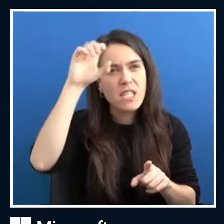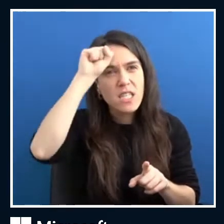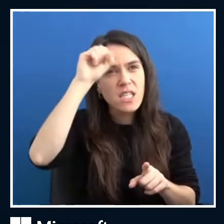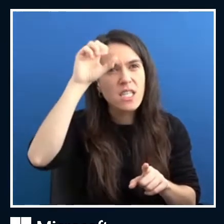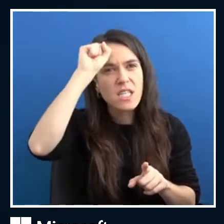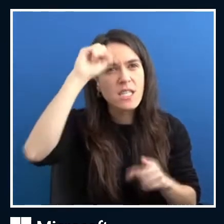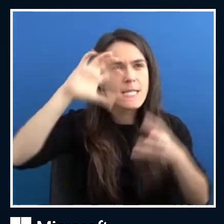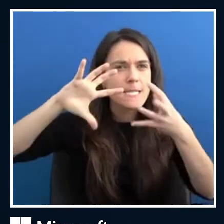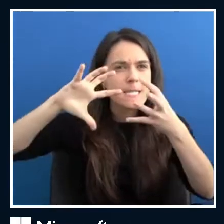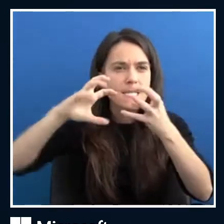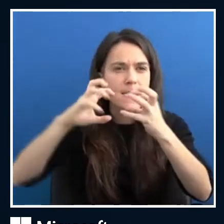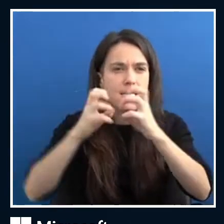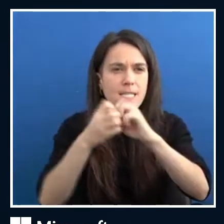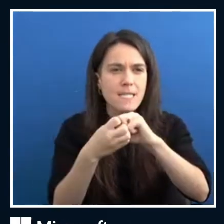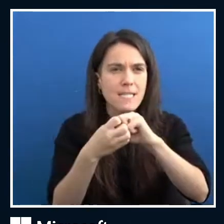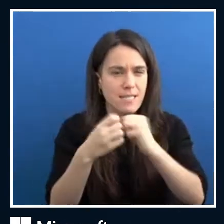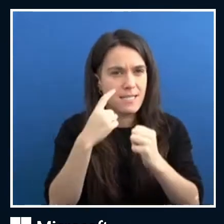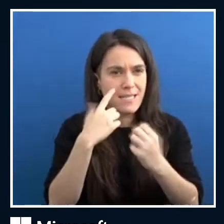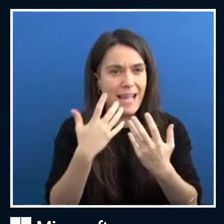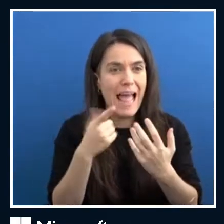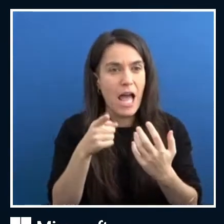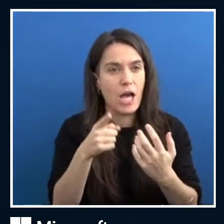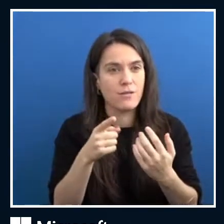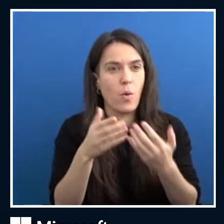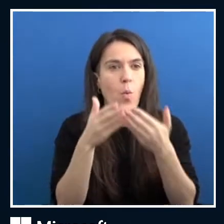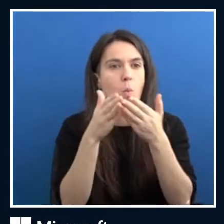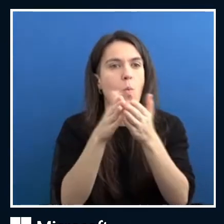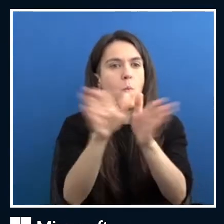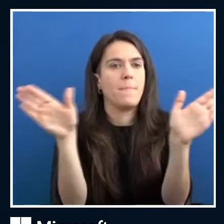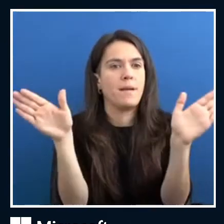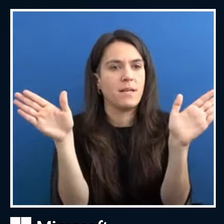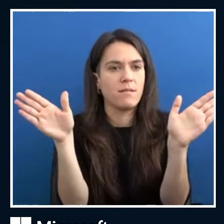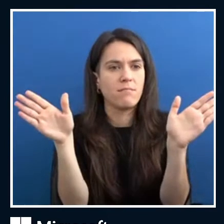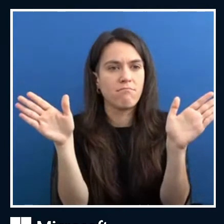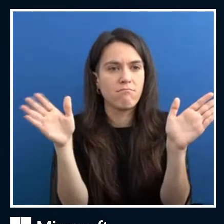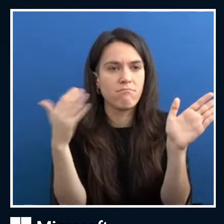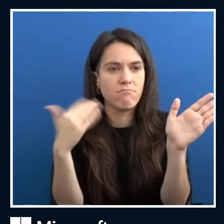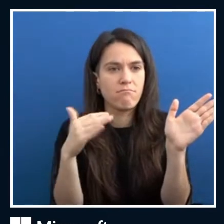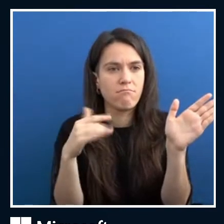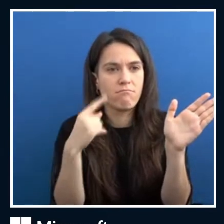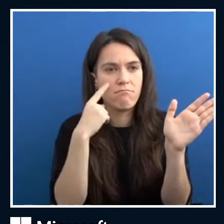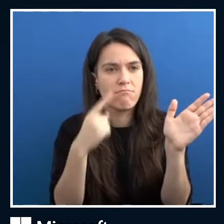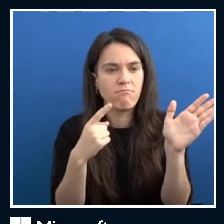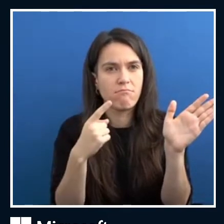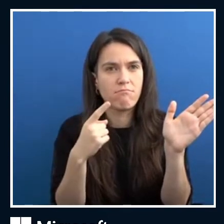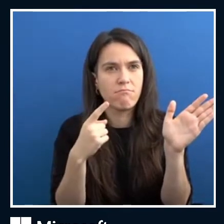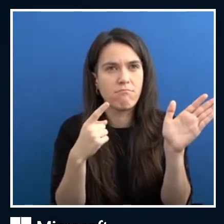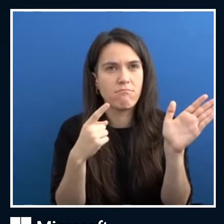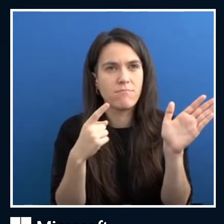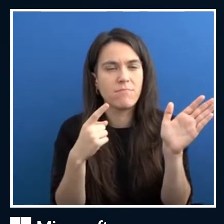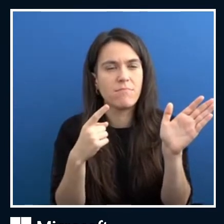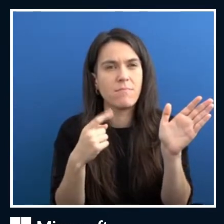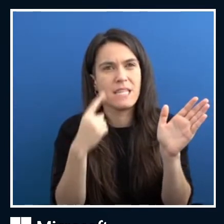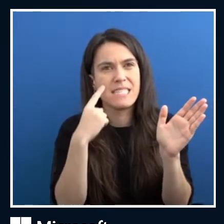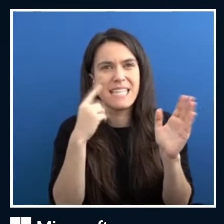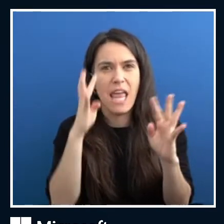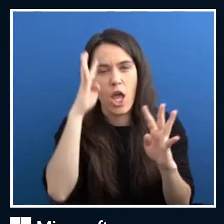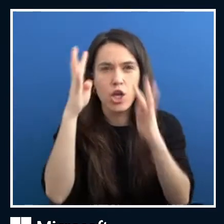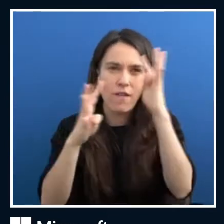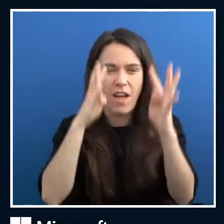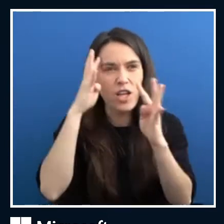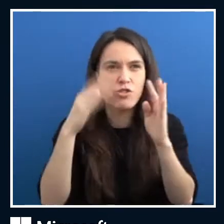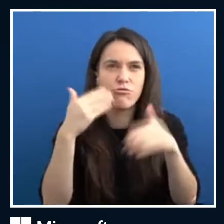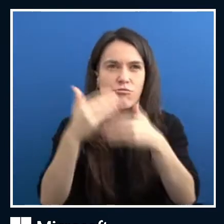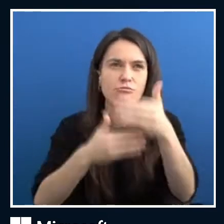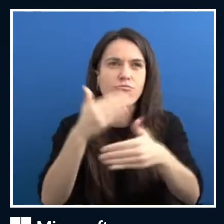a very open field, and we'll definitely see a lot more innovations in the recent future. And get involved in